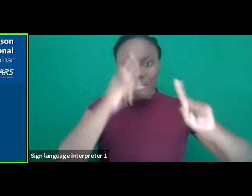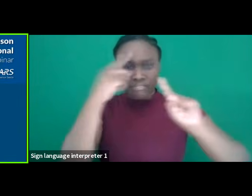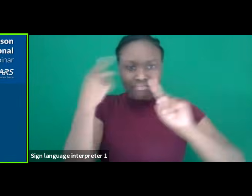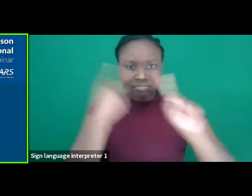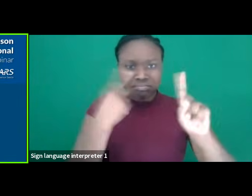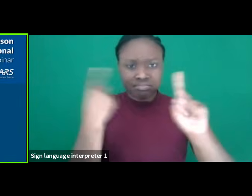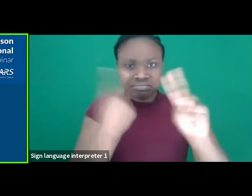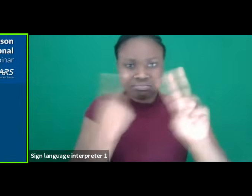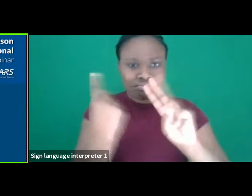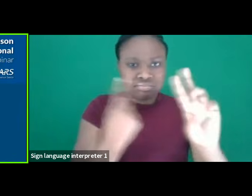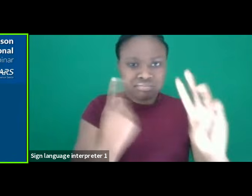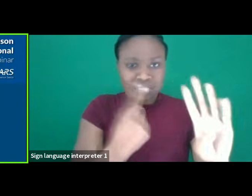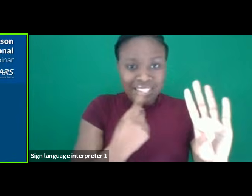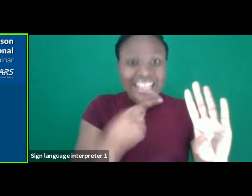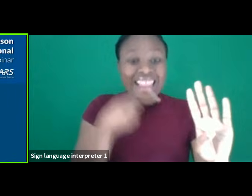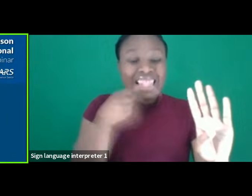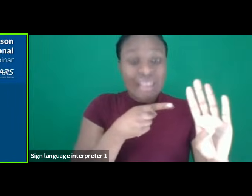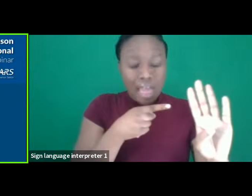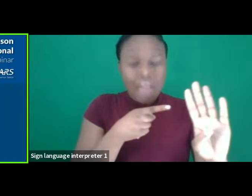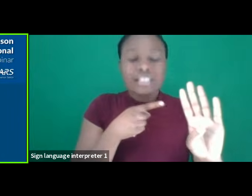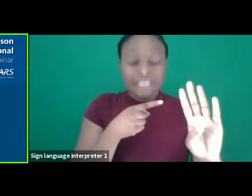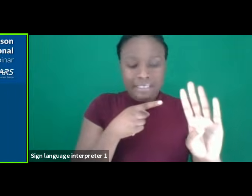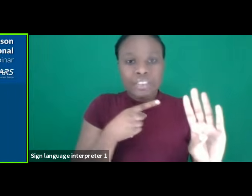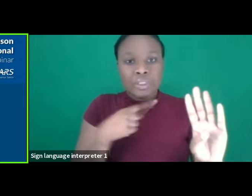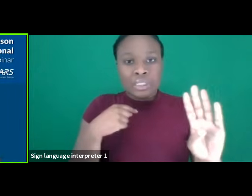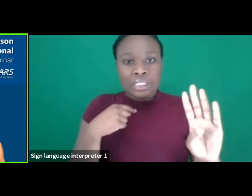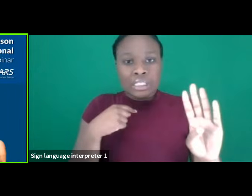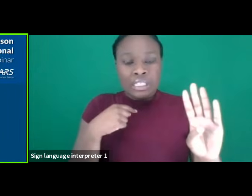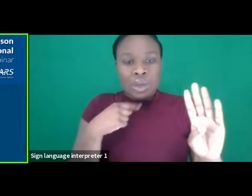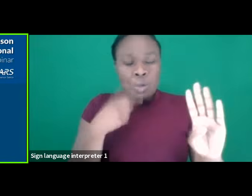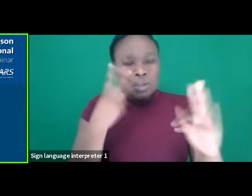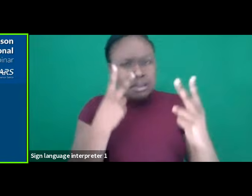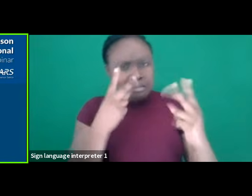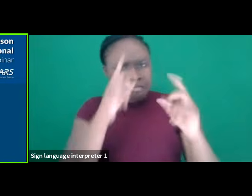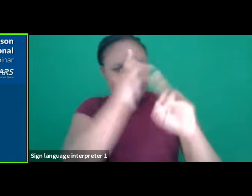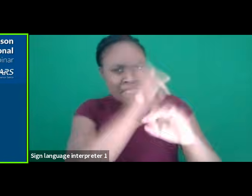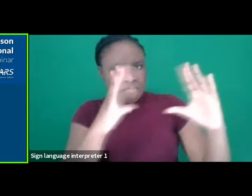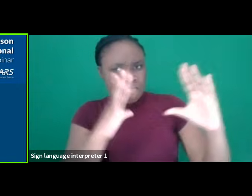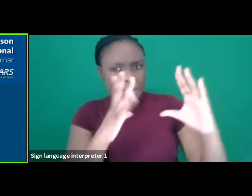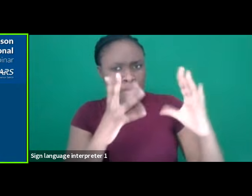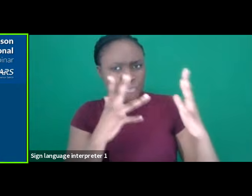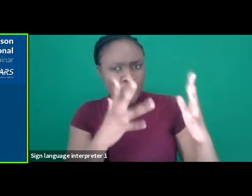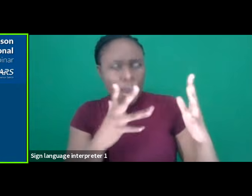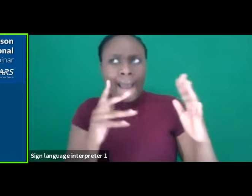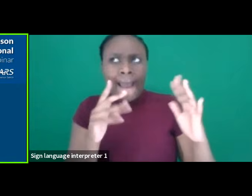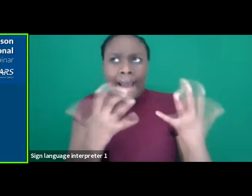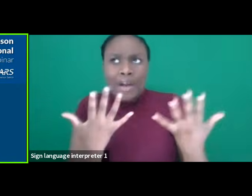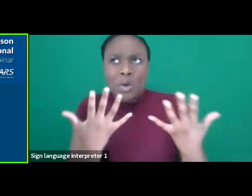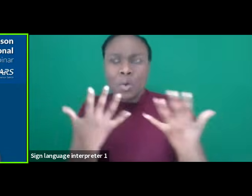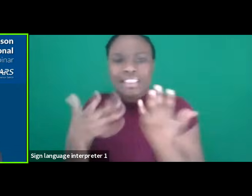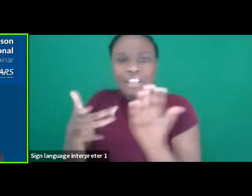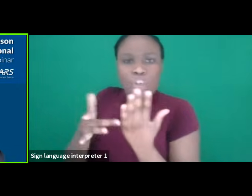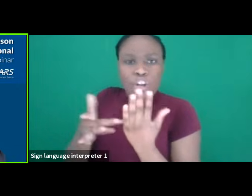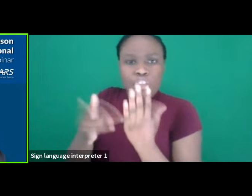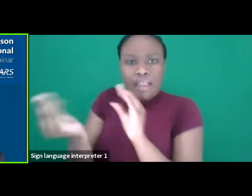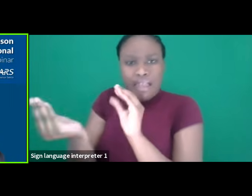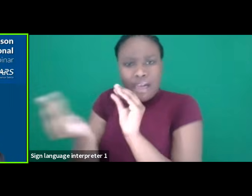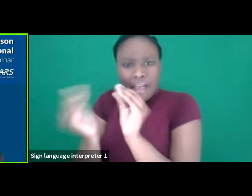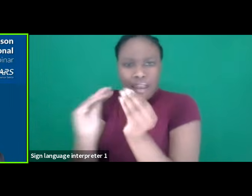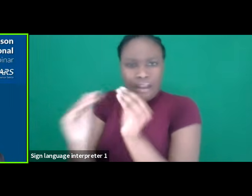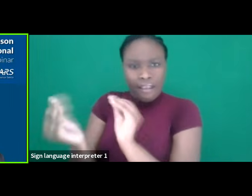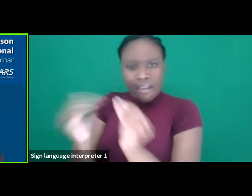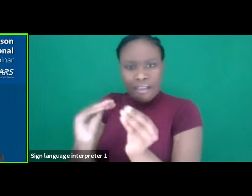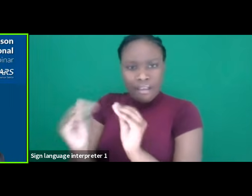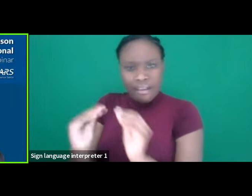of solutions that we design and the manner in which we have